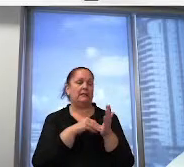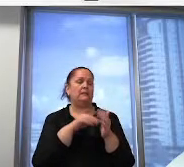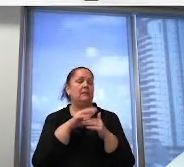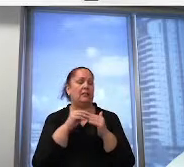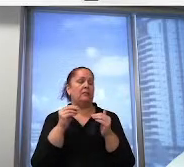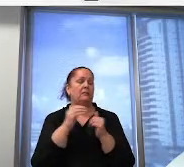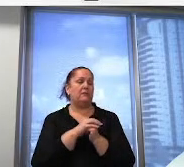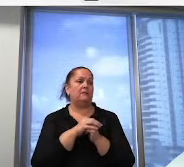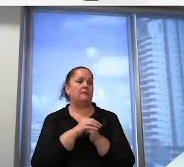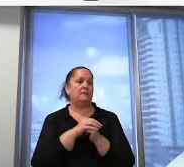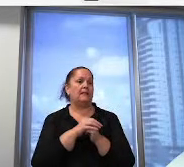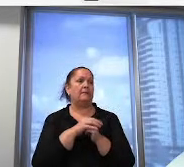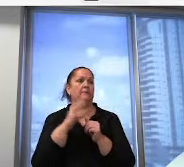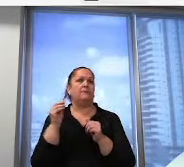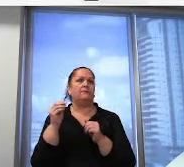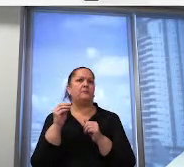million.